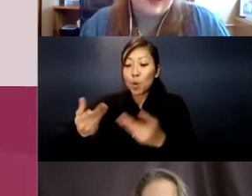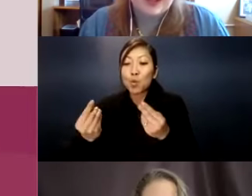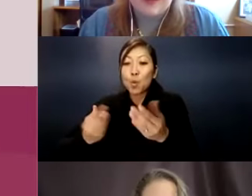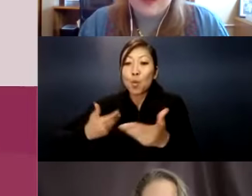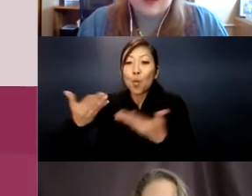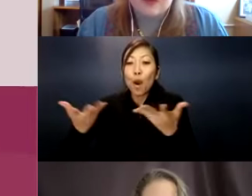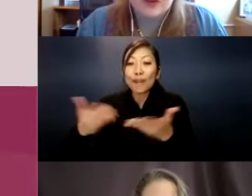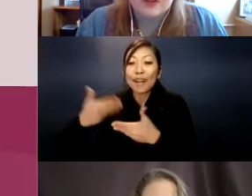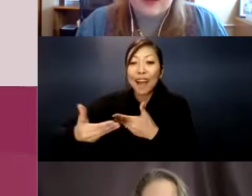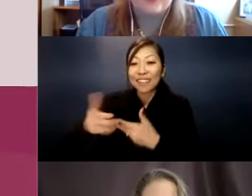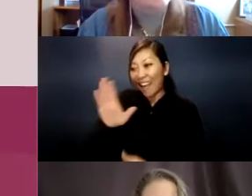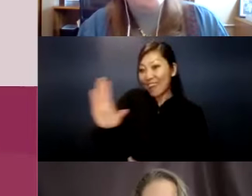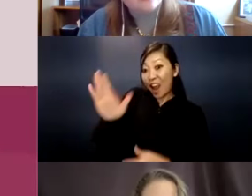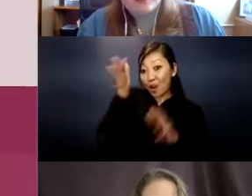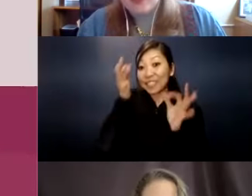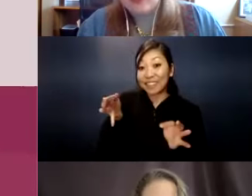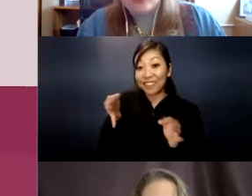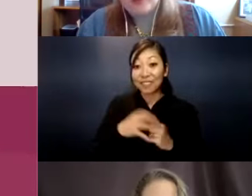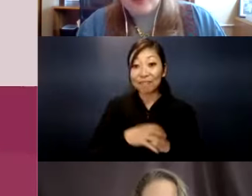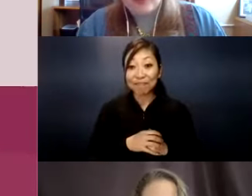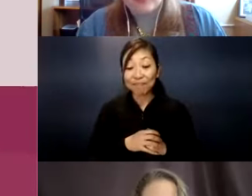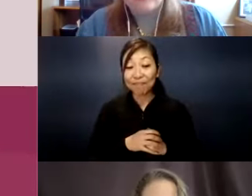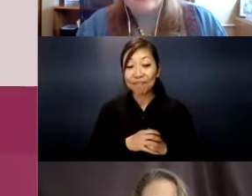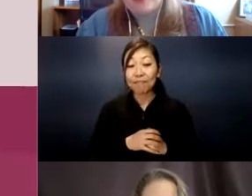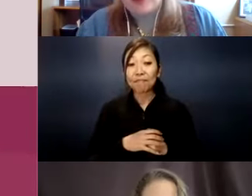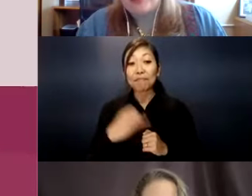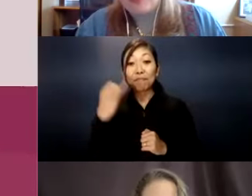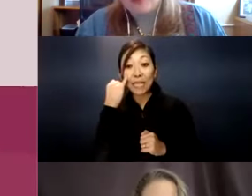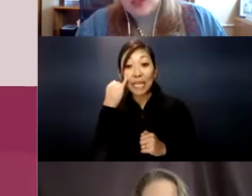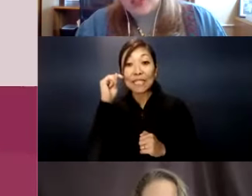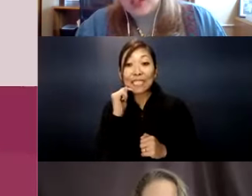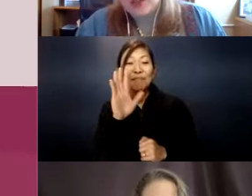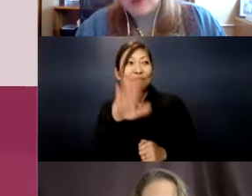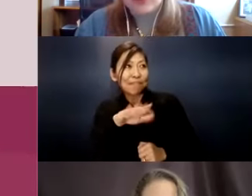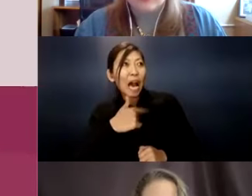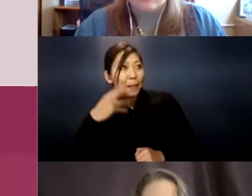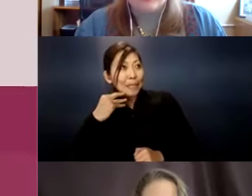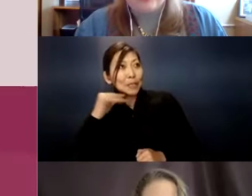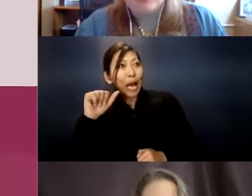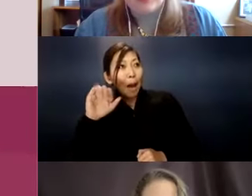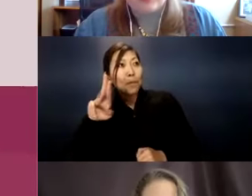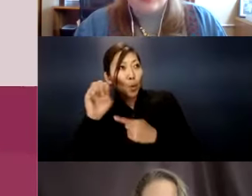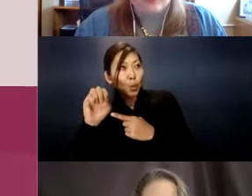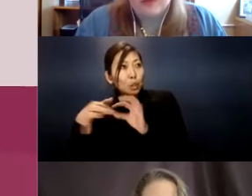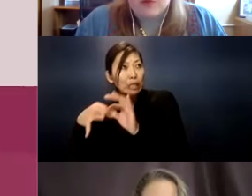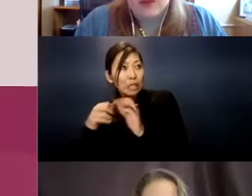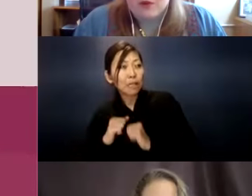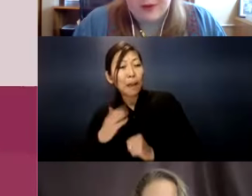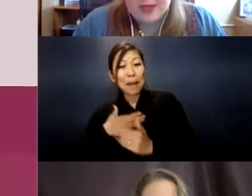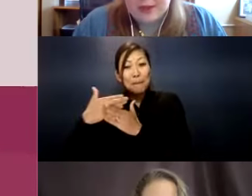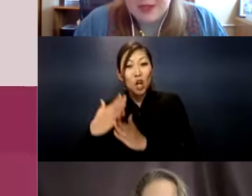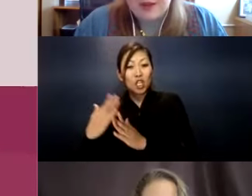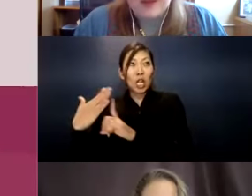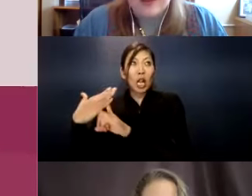And sometimes they don't want to, especially if a teenager comes to you and says, I'm in an abusive relationship, or my partner is abusing